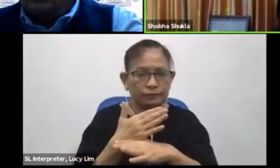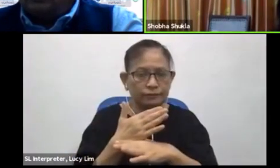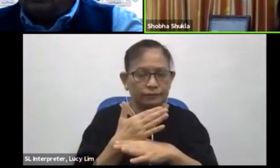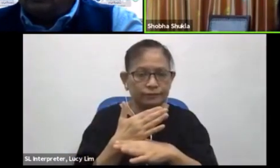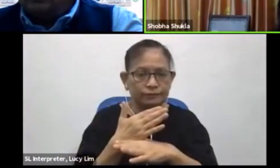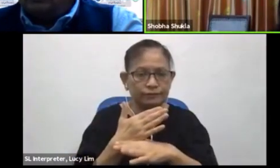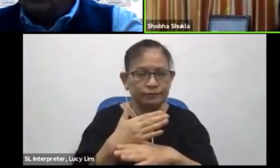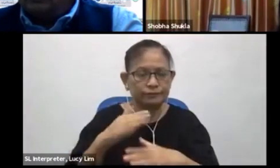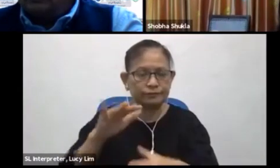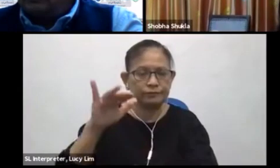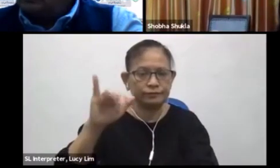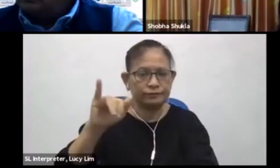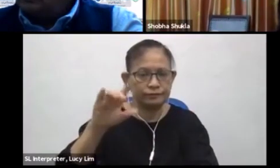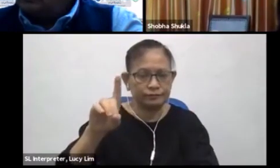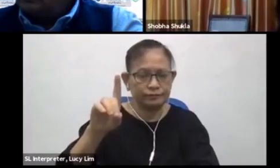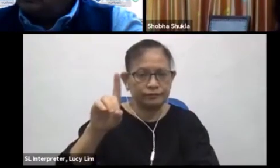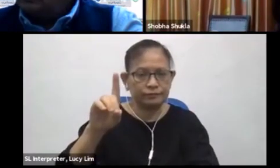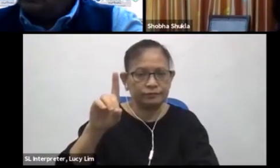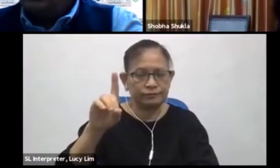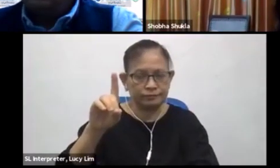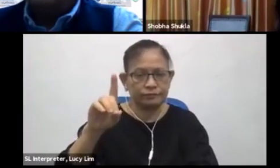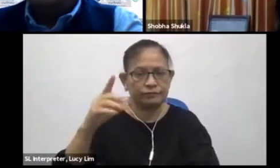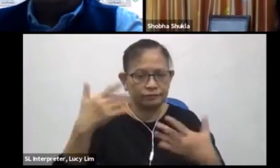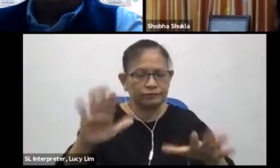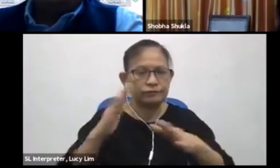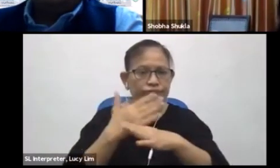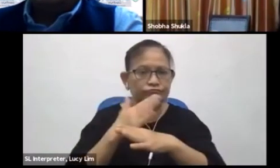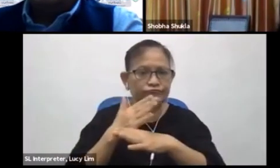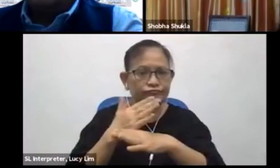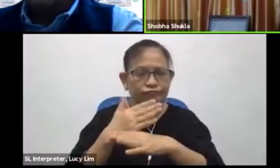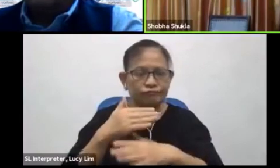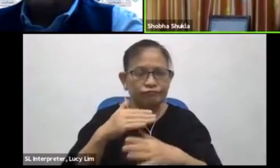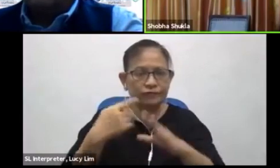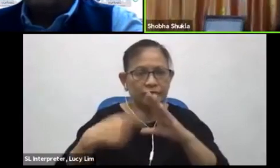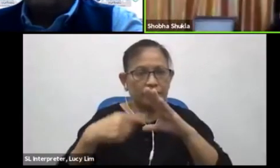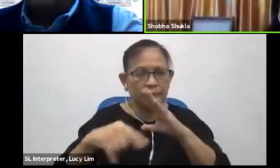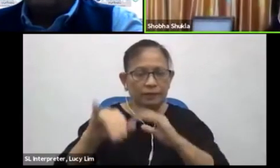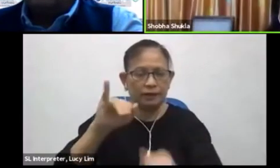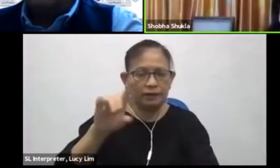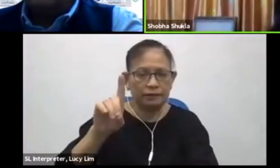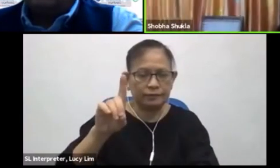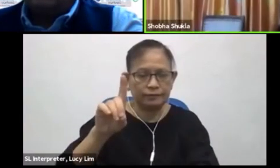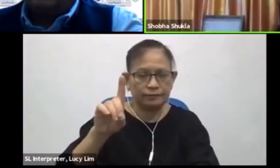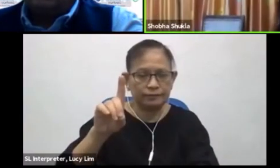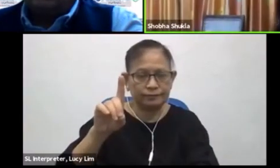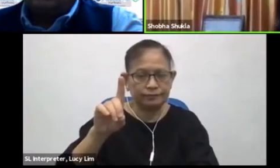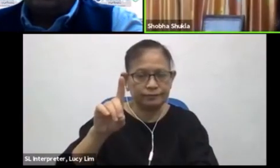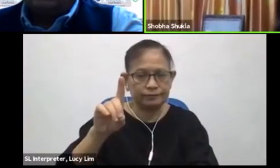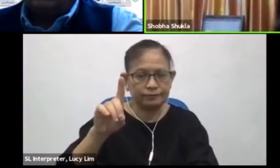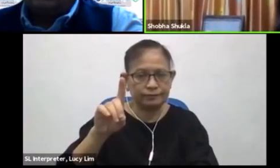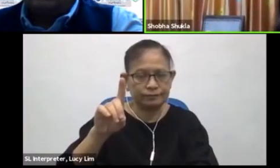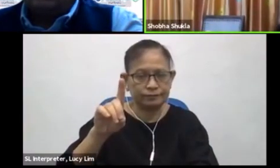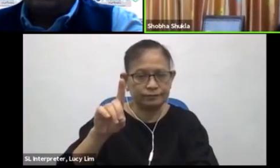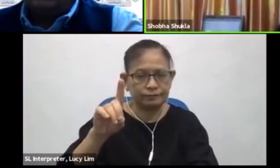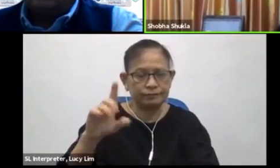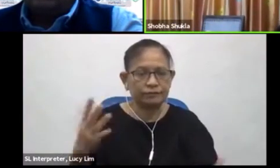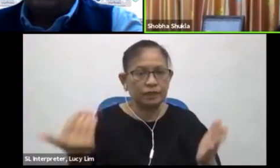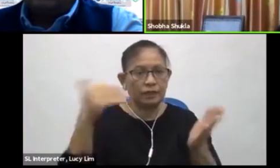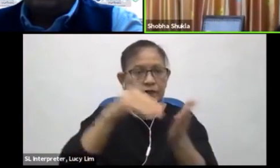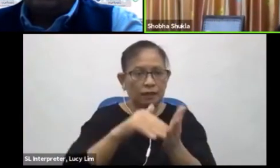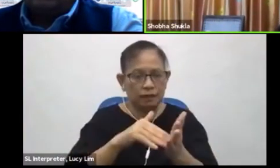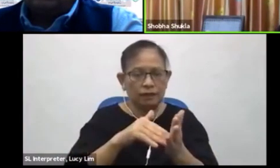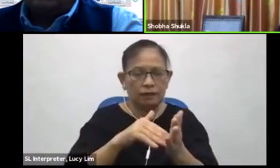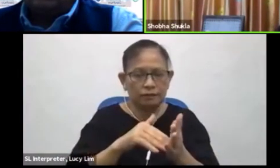ID. Okay. I have already shared my email ID. Yeah. Okay. Thank you very much. And once again, my apologies